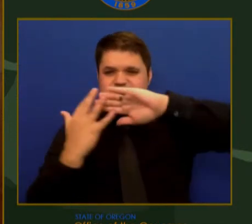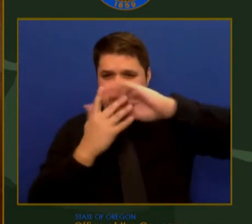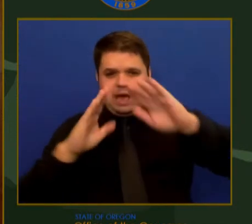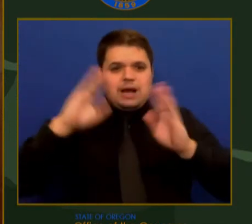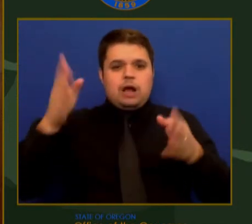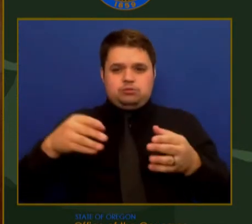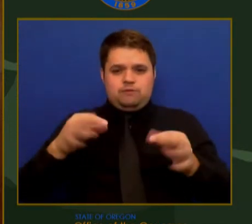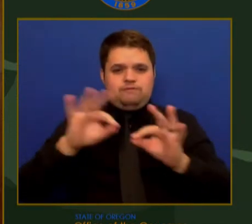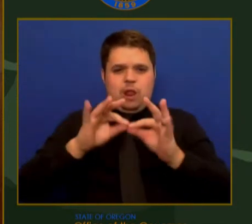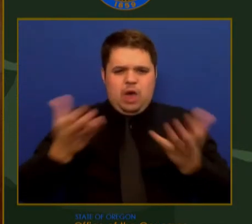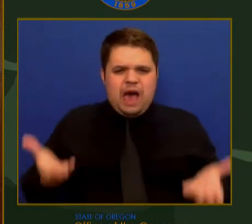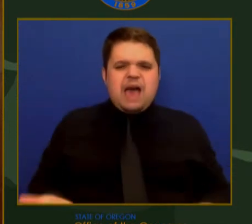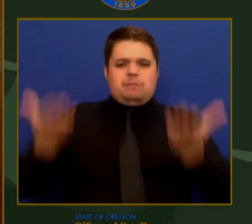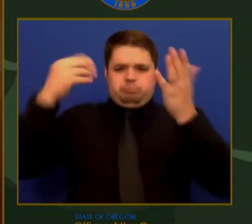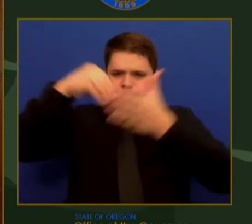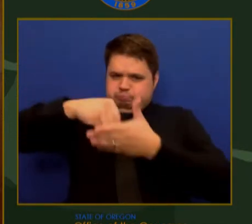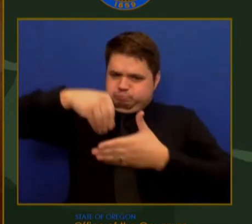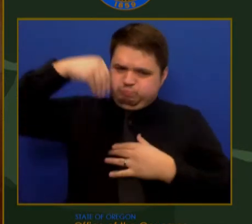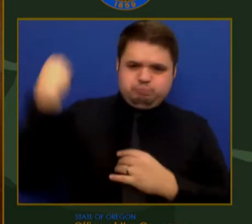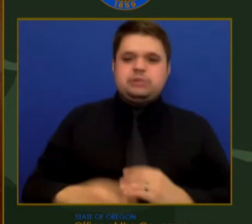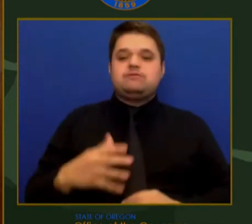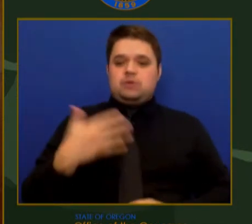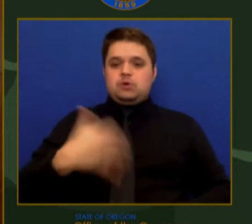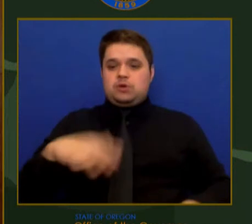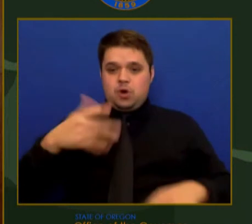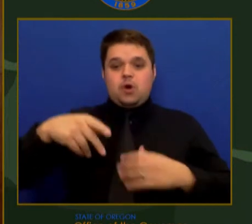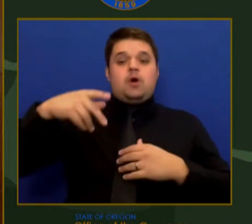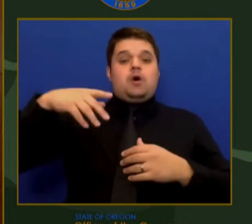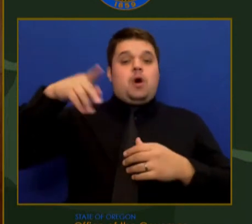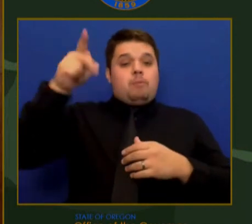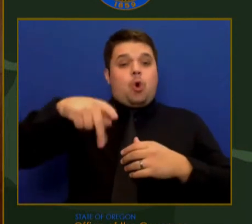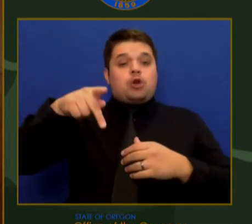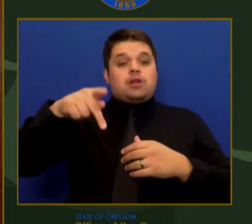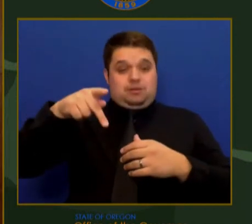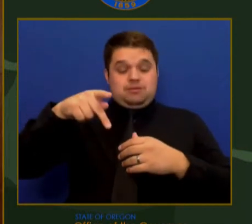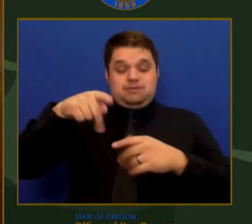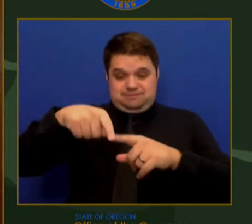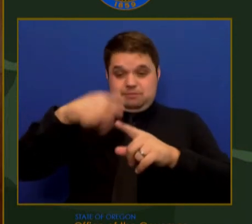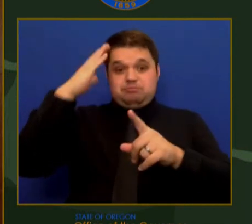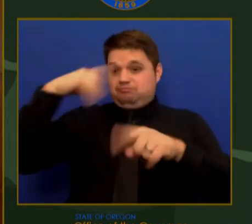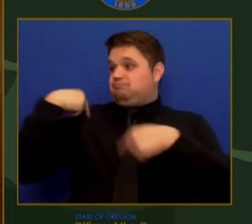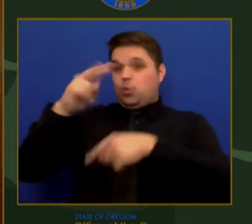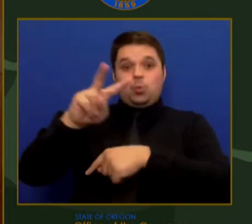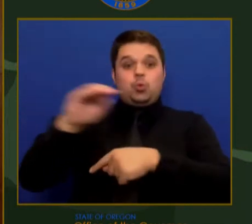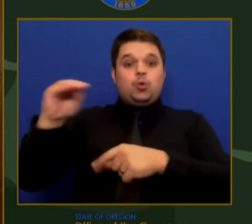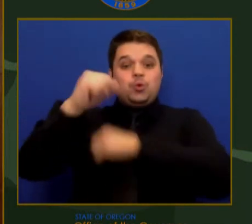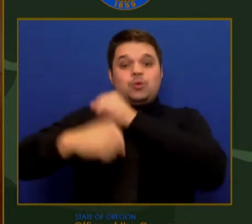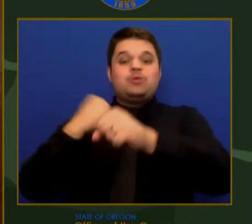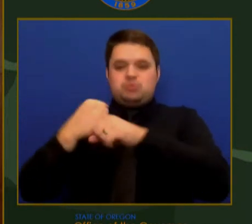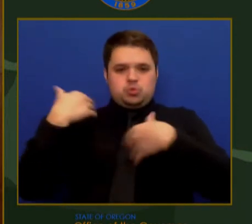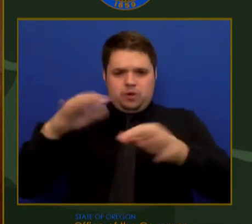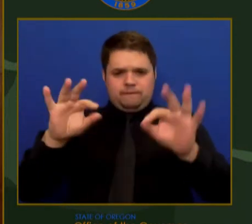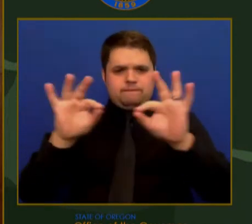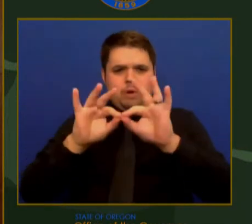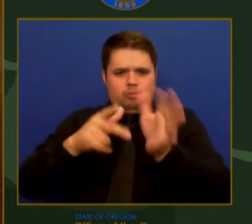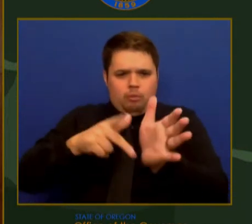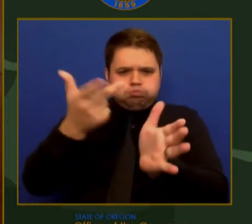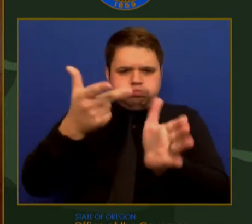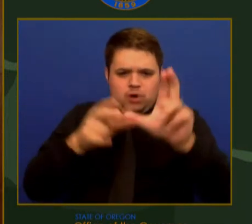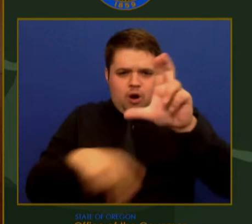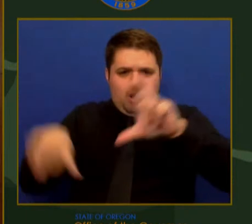in Portland. Rent in Portland has gone up 25% in the last 5 years